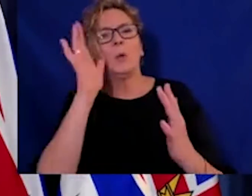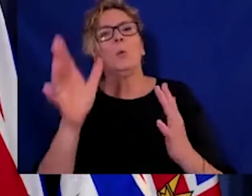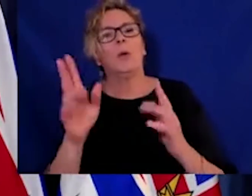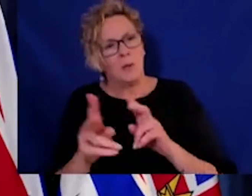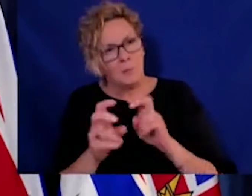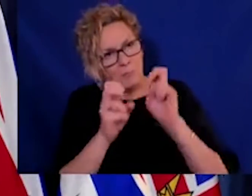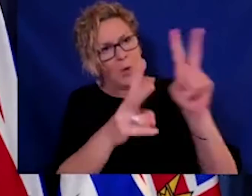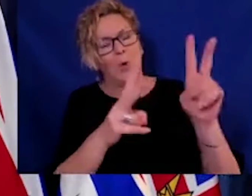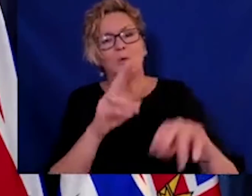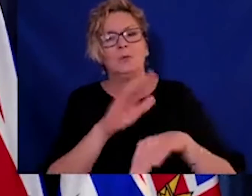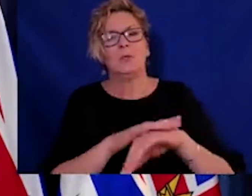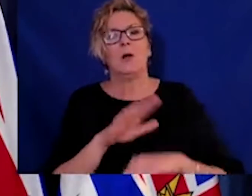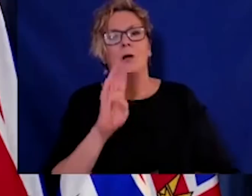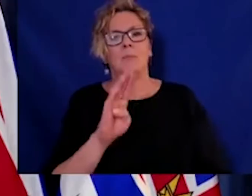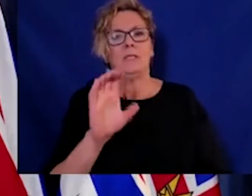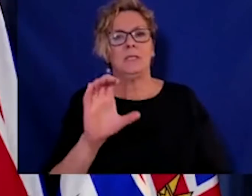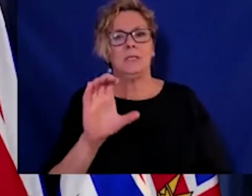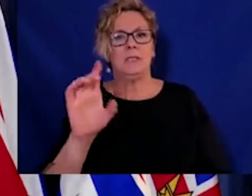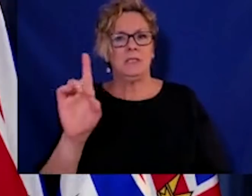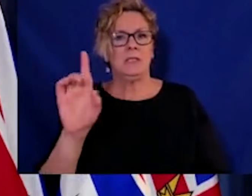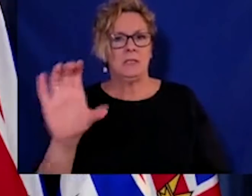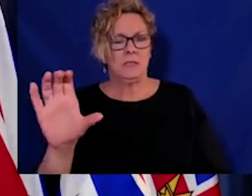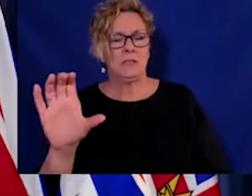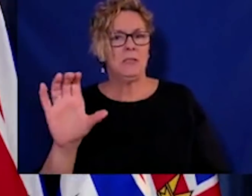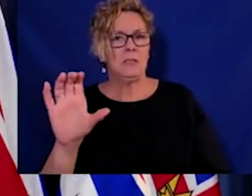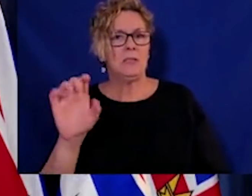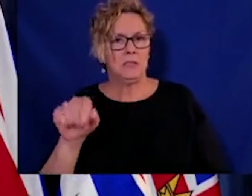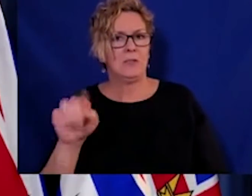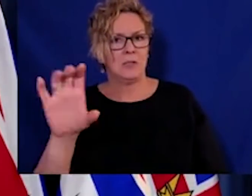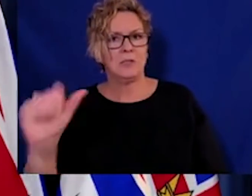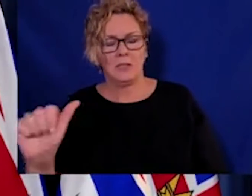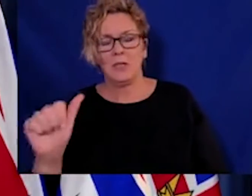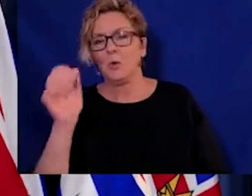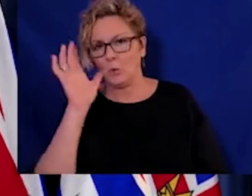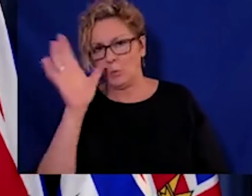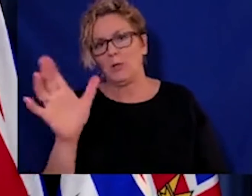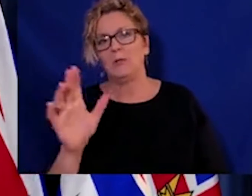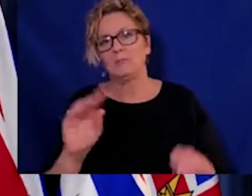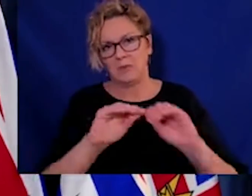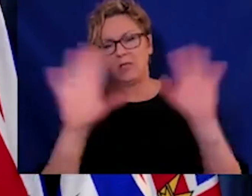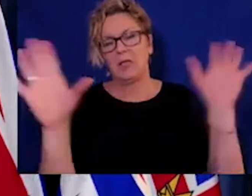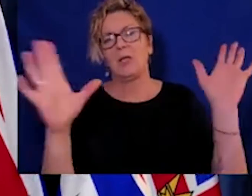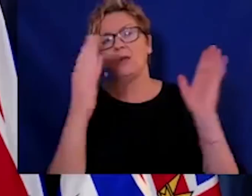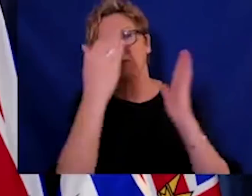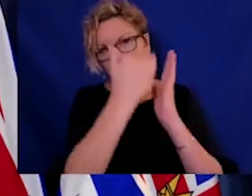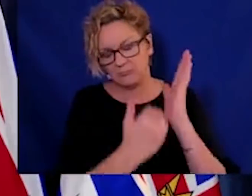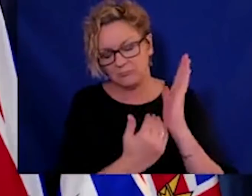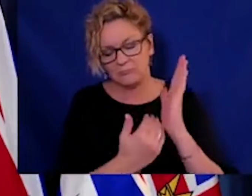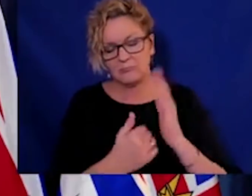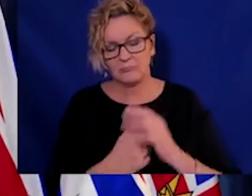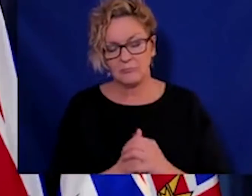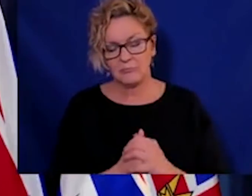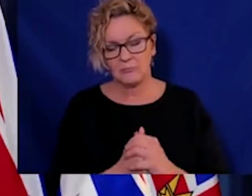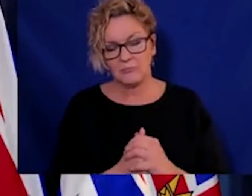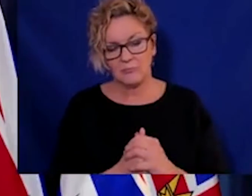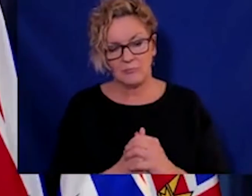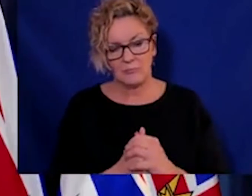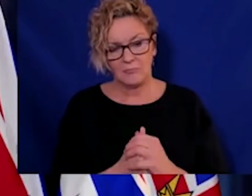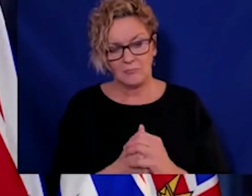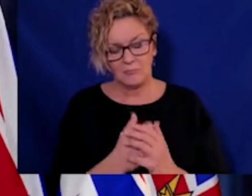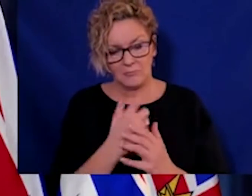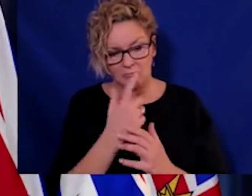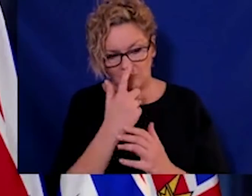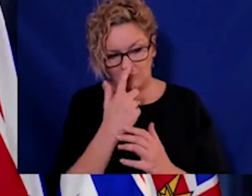report, and obviously the BC CDC dashboard will be updated. I wanted to note that yesterday that about 4,989